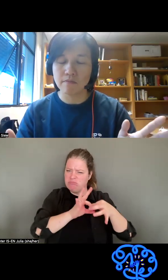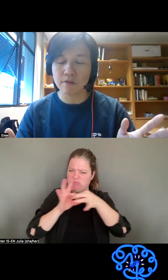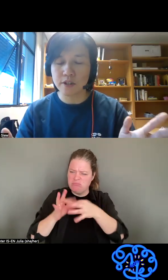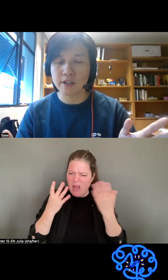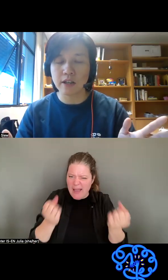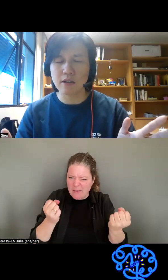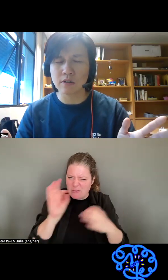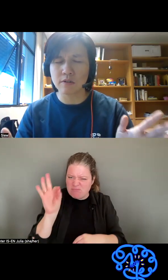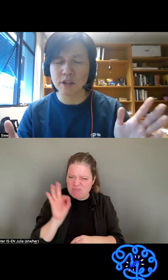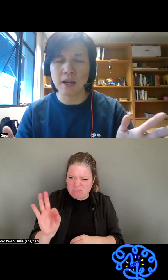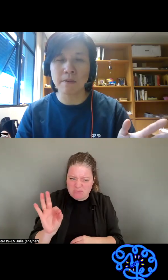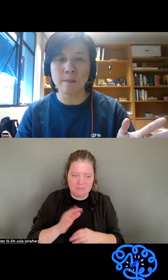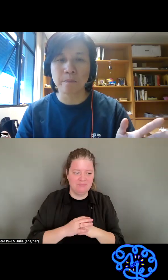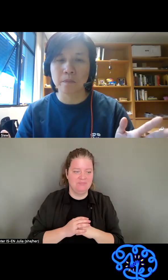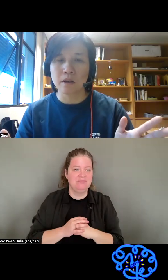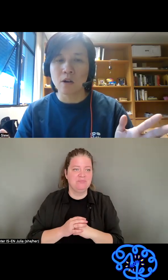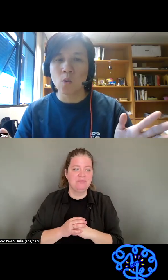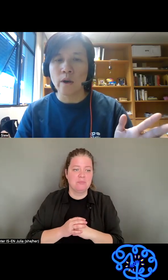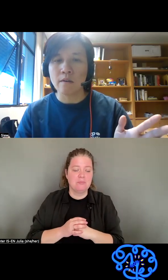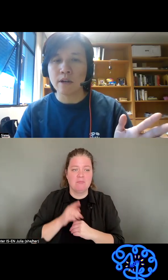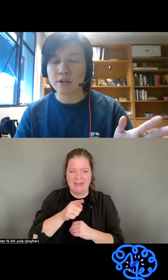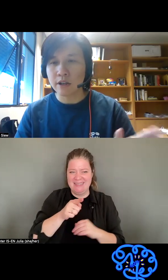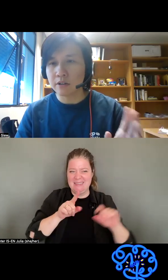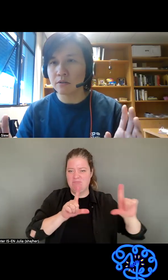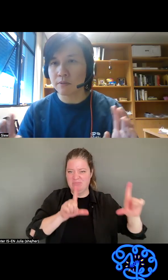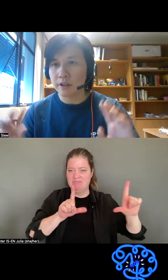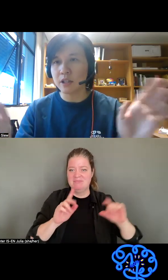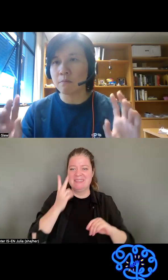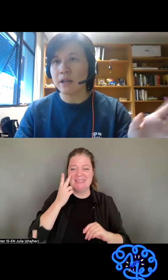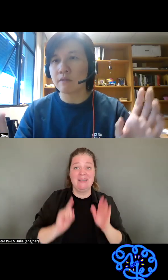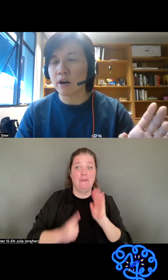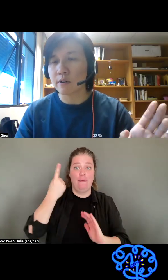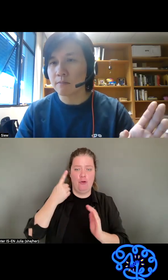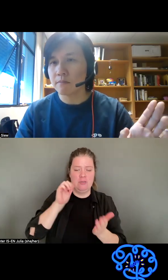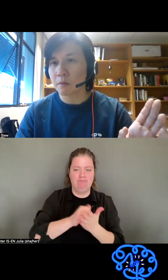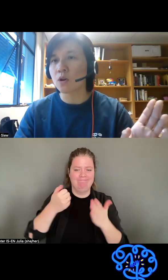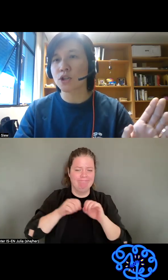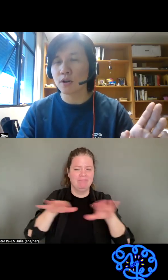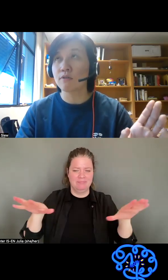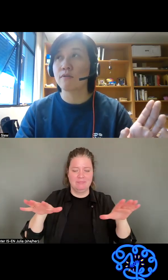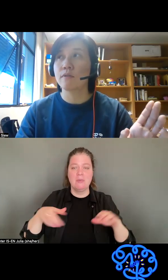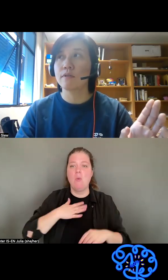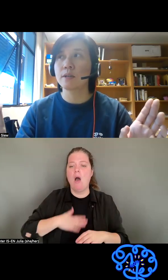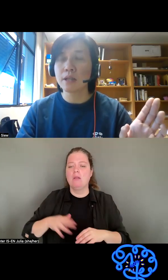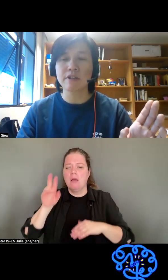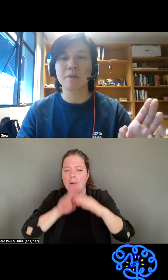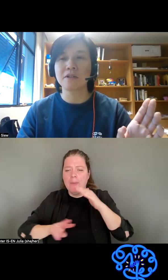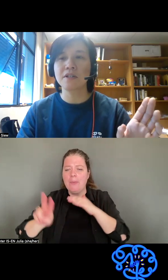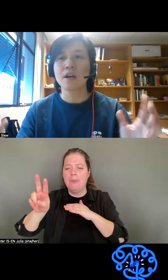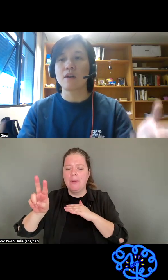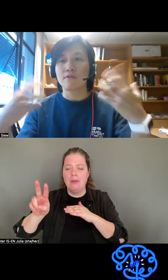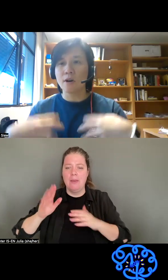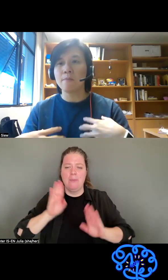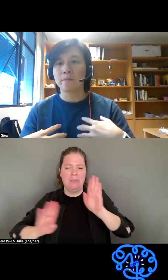from the first study or the first paper where we are trying to predict the behavioral outcome, proportion of similar